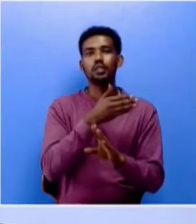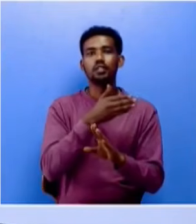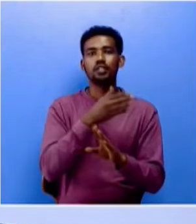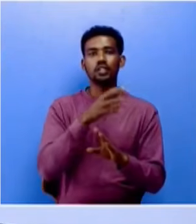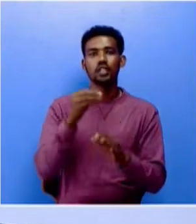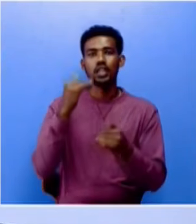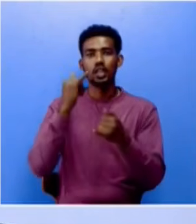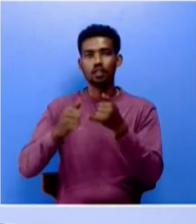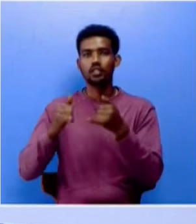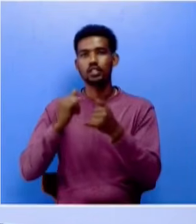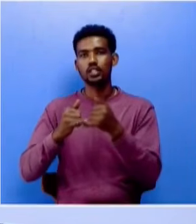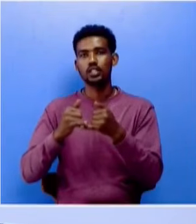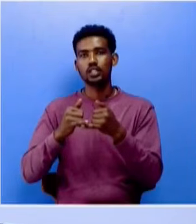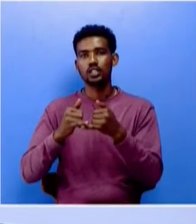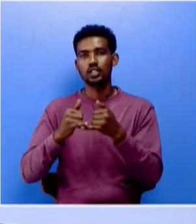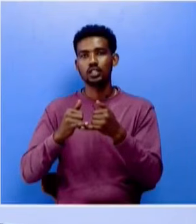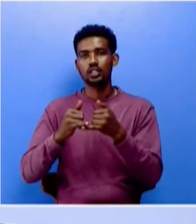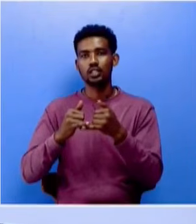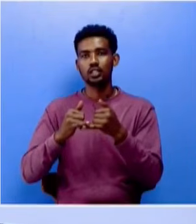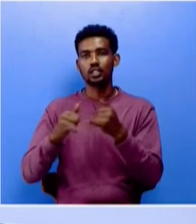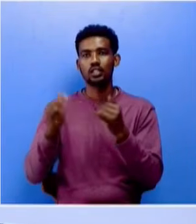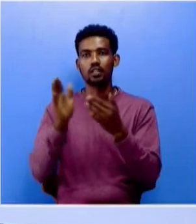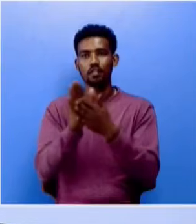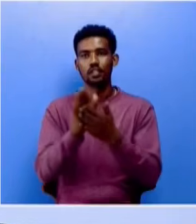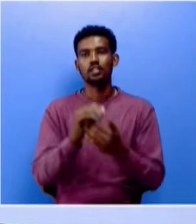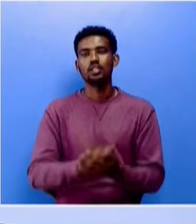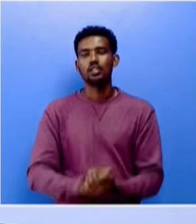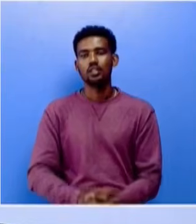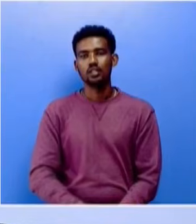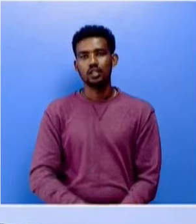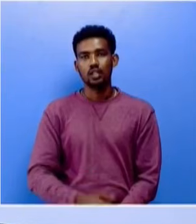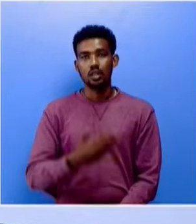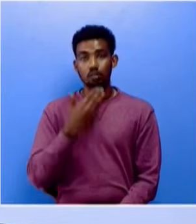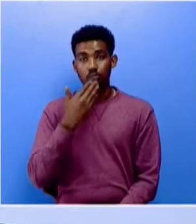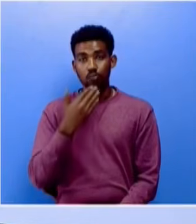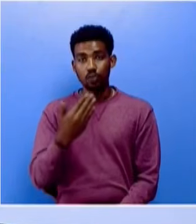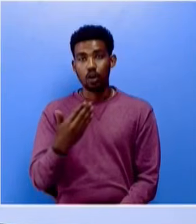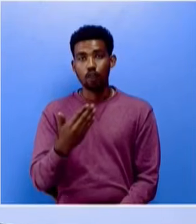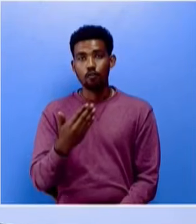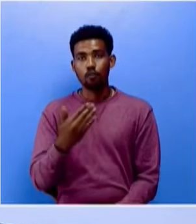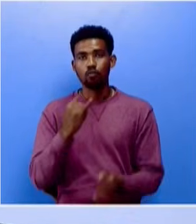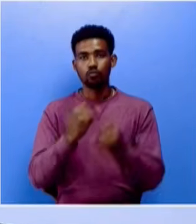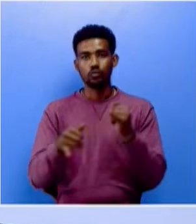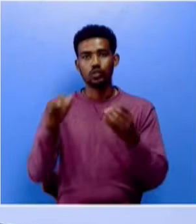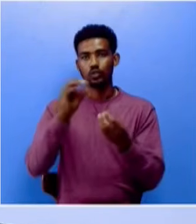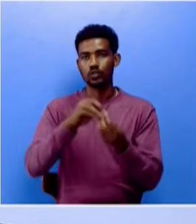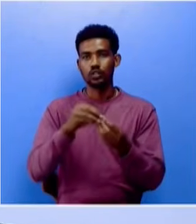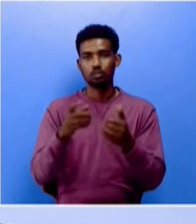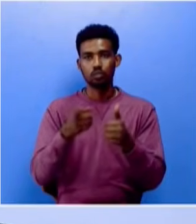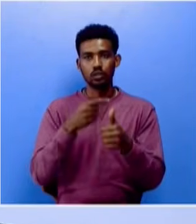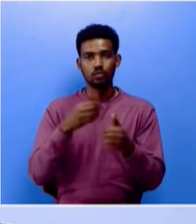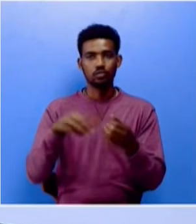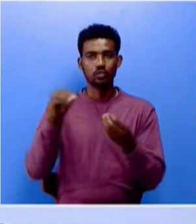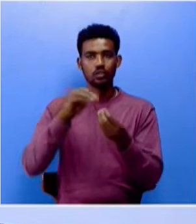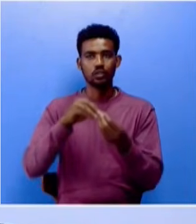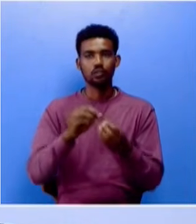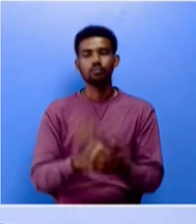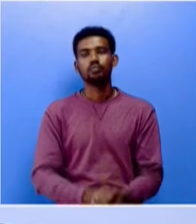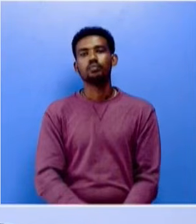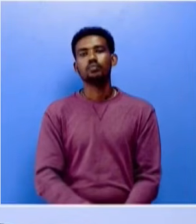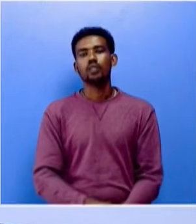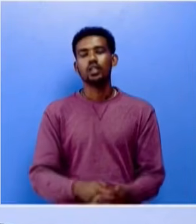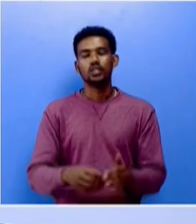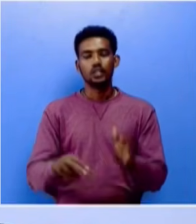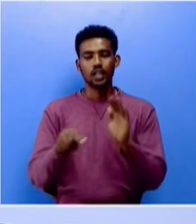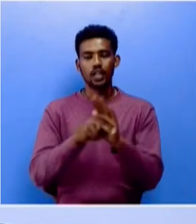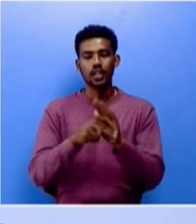suffix. Am I right? Bravo, students. Okay, now we will see something about the negative